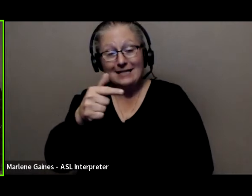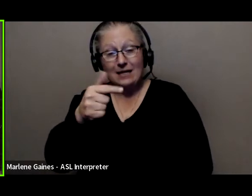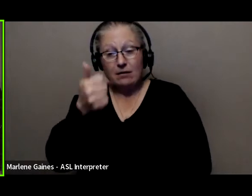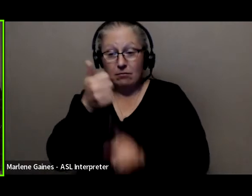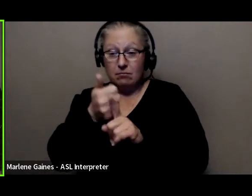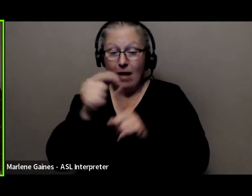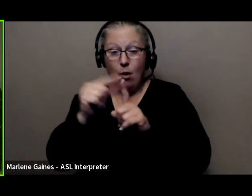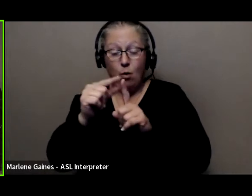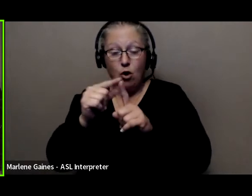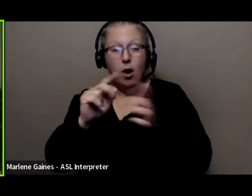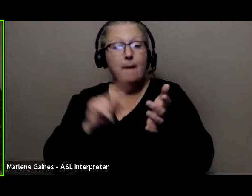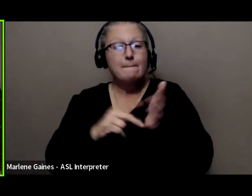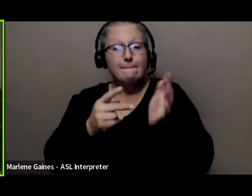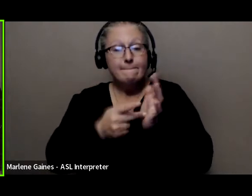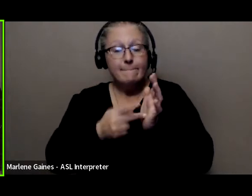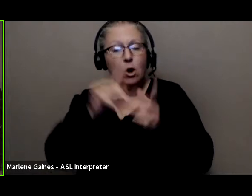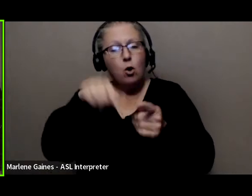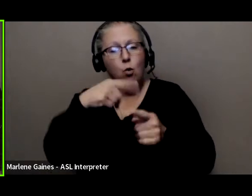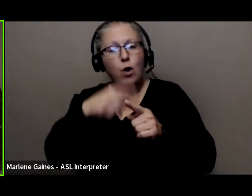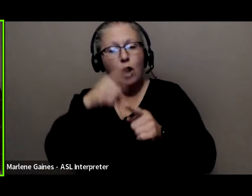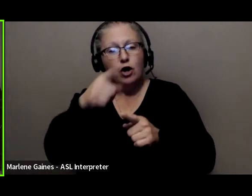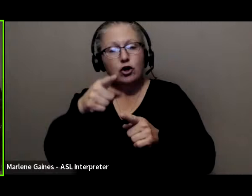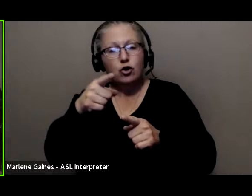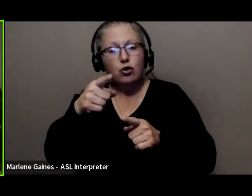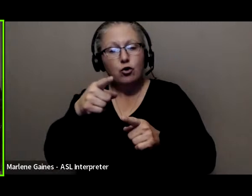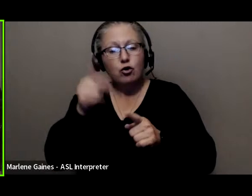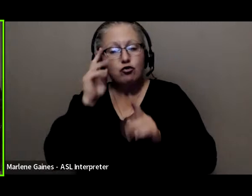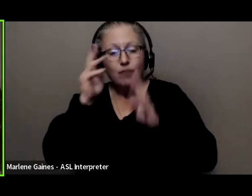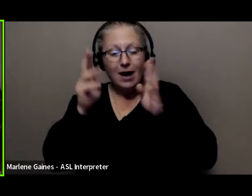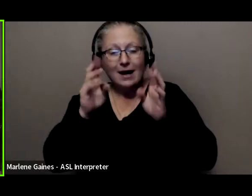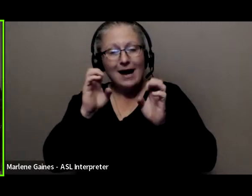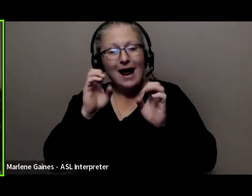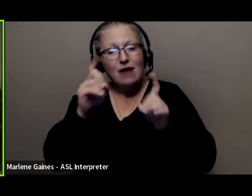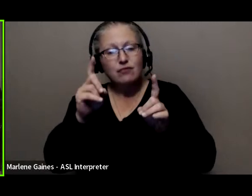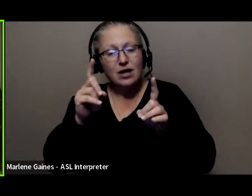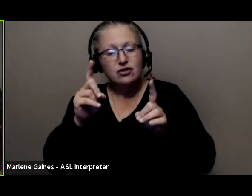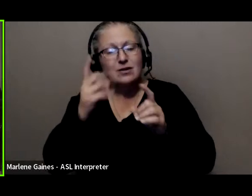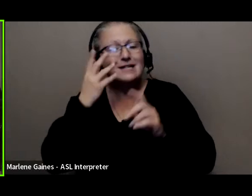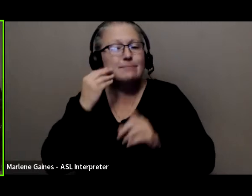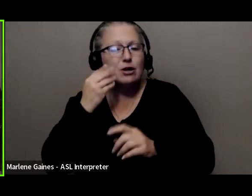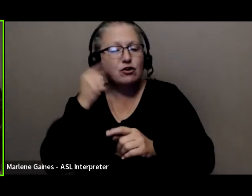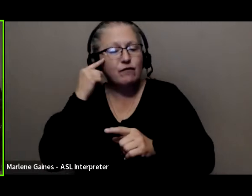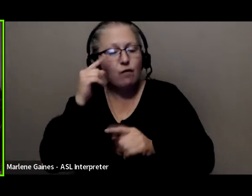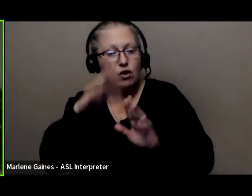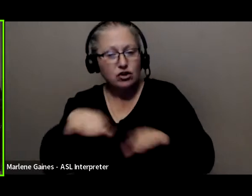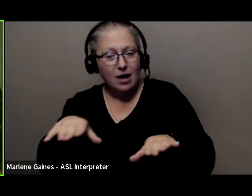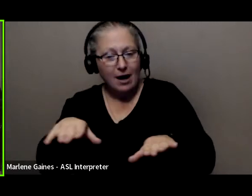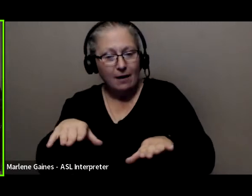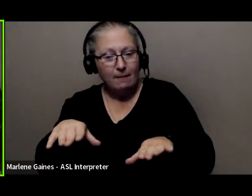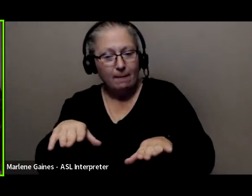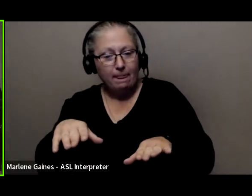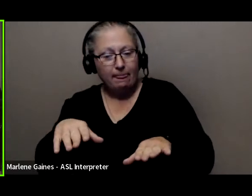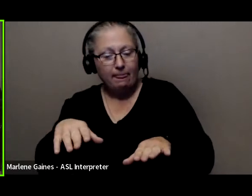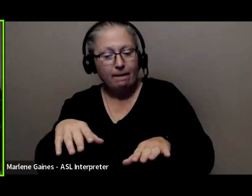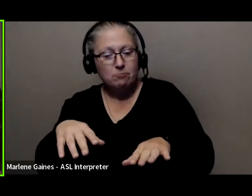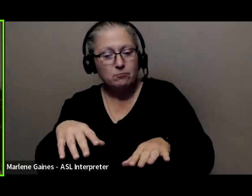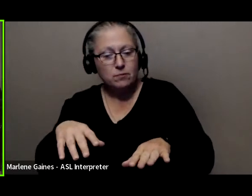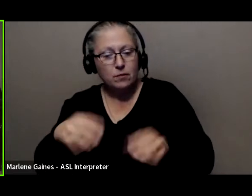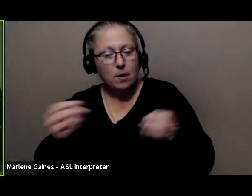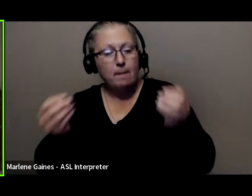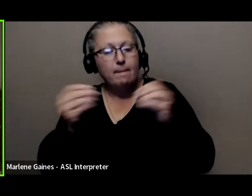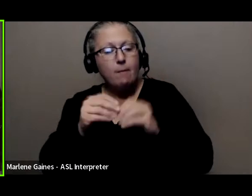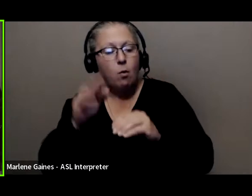means when you're creating an educational experience for a child, it is